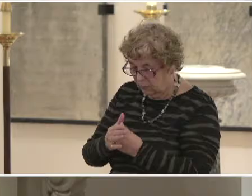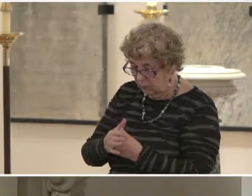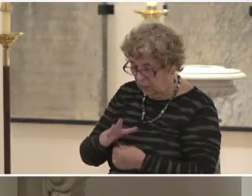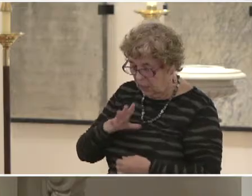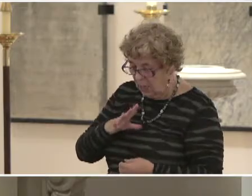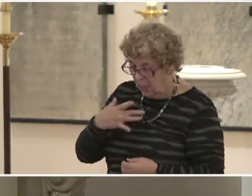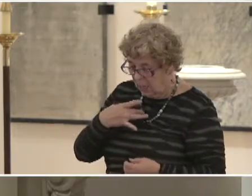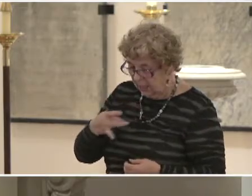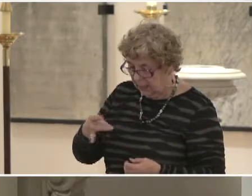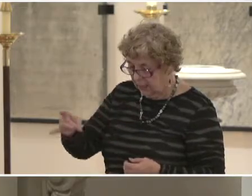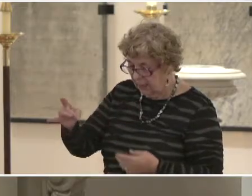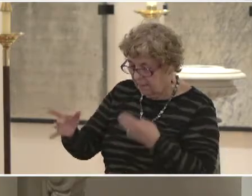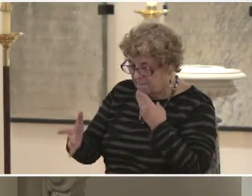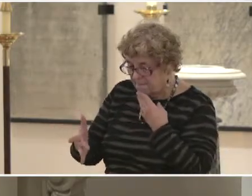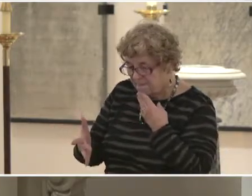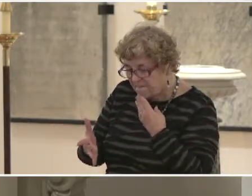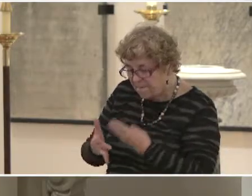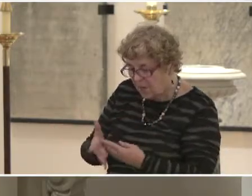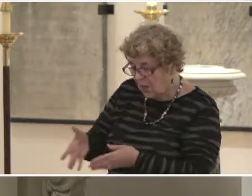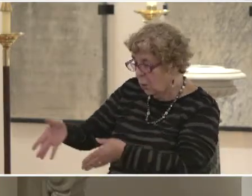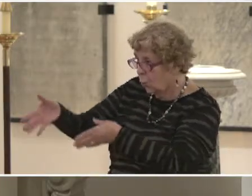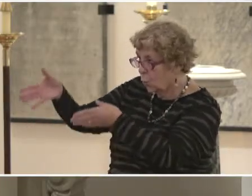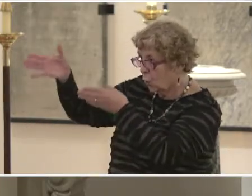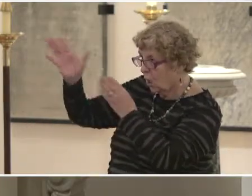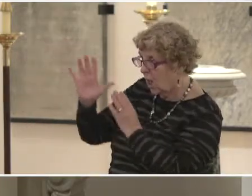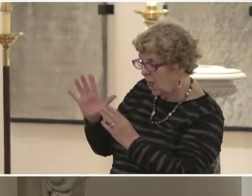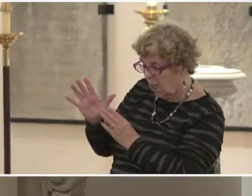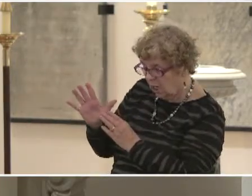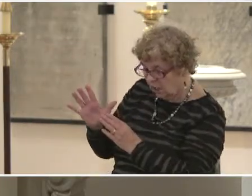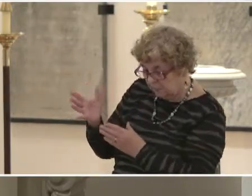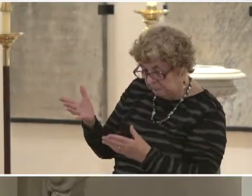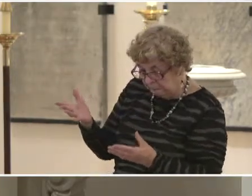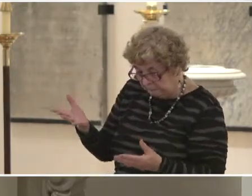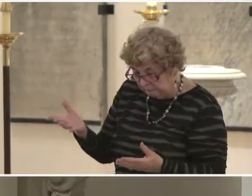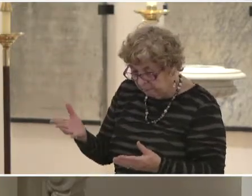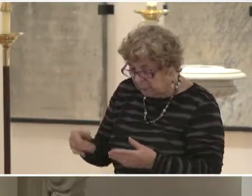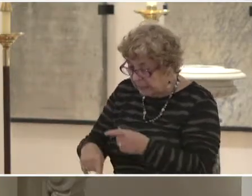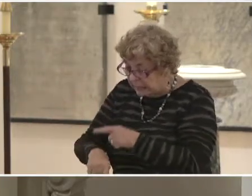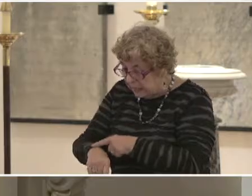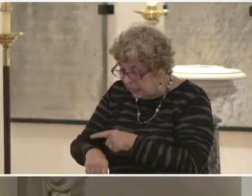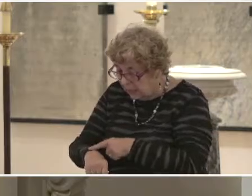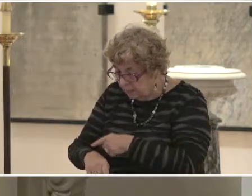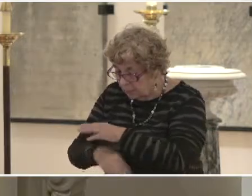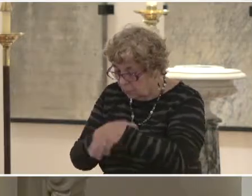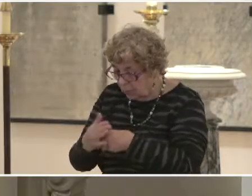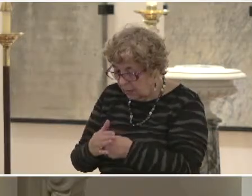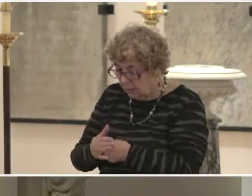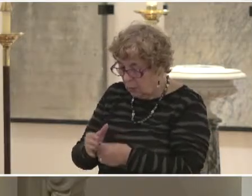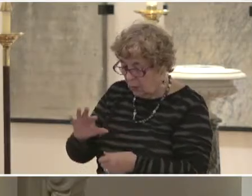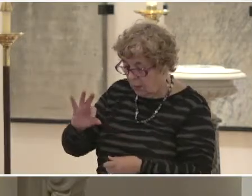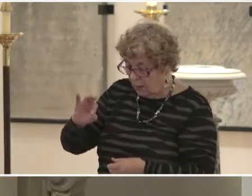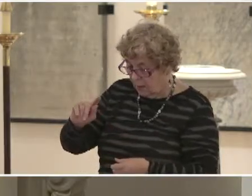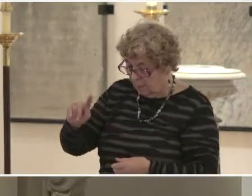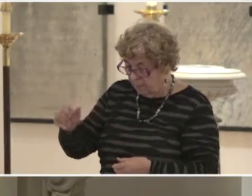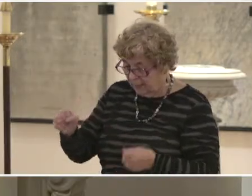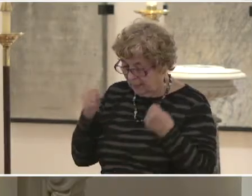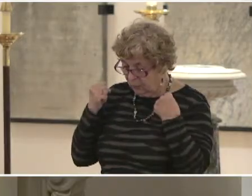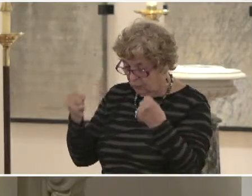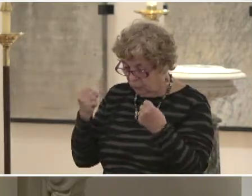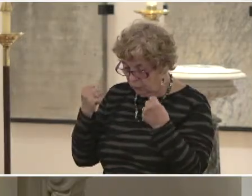There will be times when our faith is strong enough to share with others so that we can build them up in their doubt